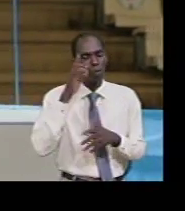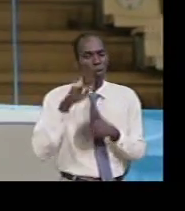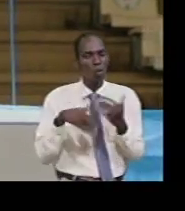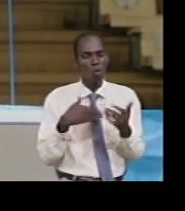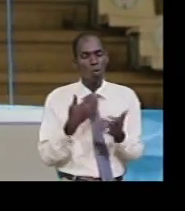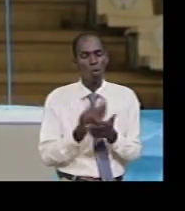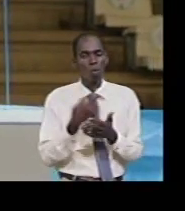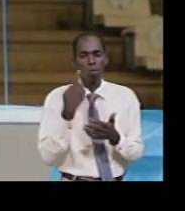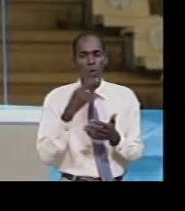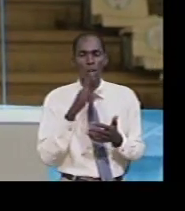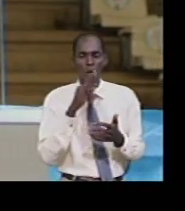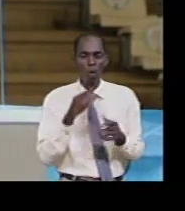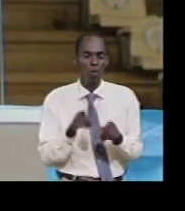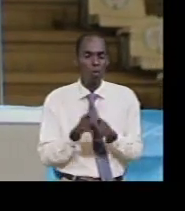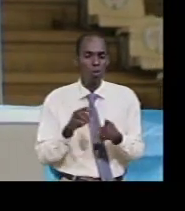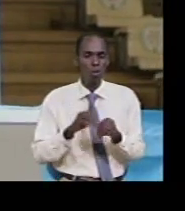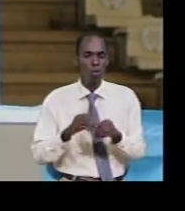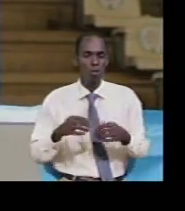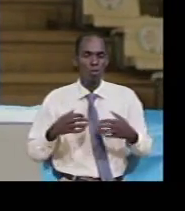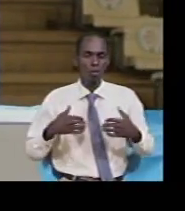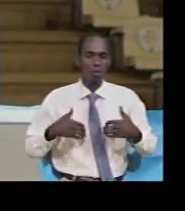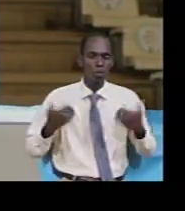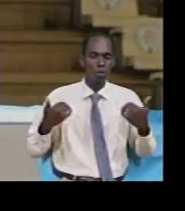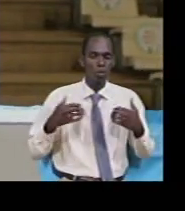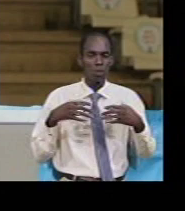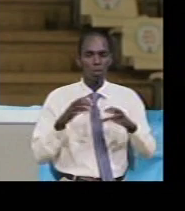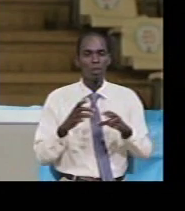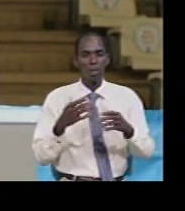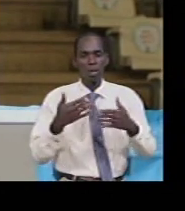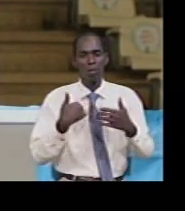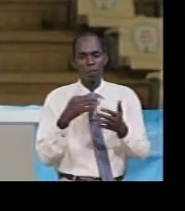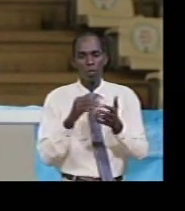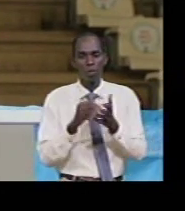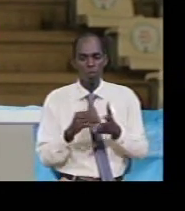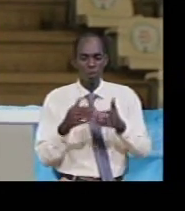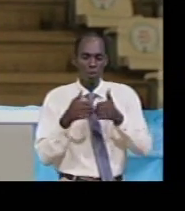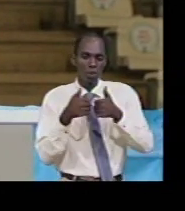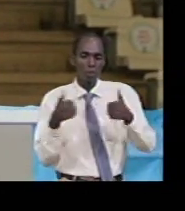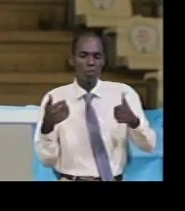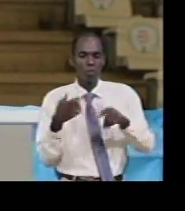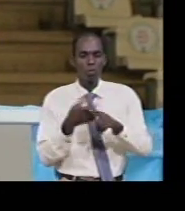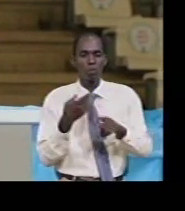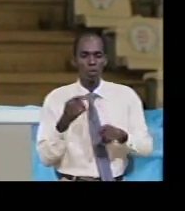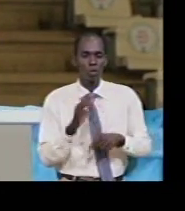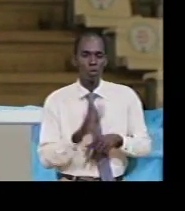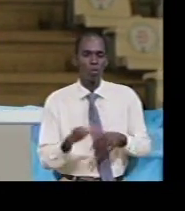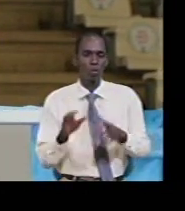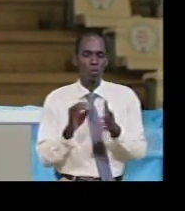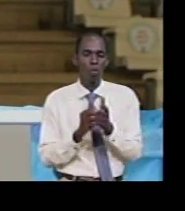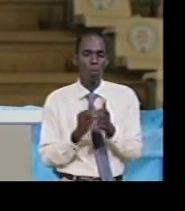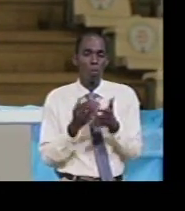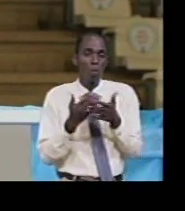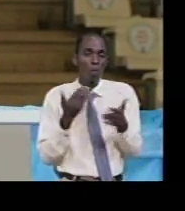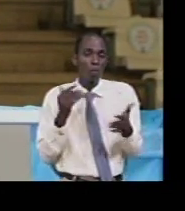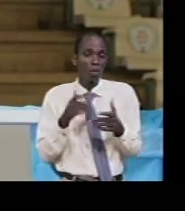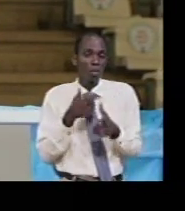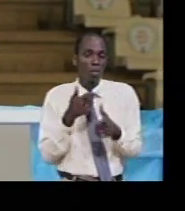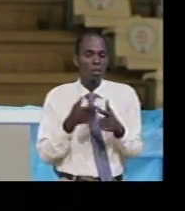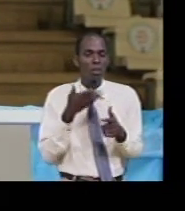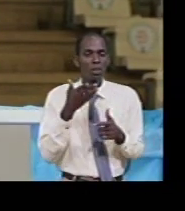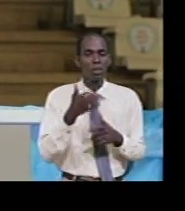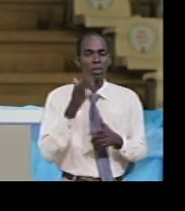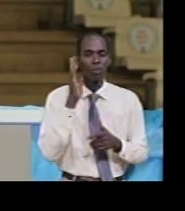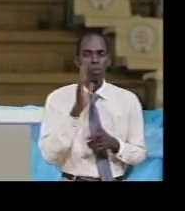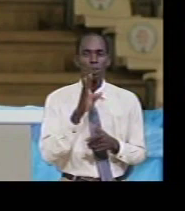then, there's going to be the morning session of the program, which is 7 o'clock. Tomorrow is full day, a day